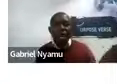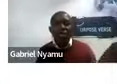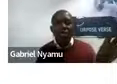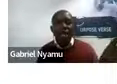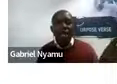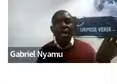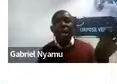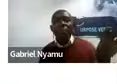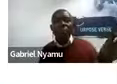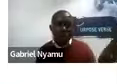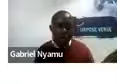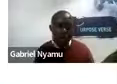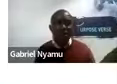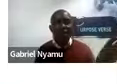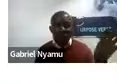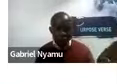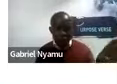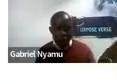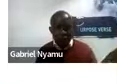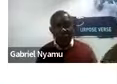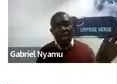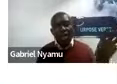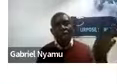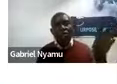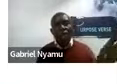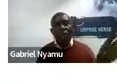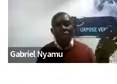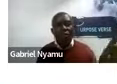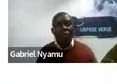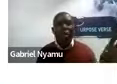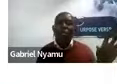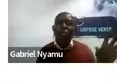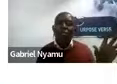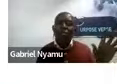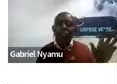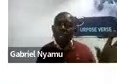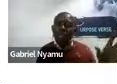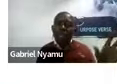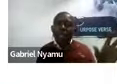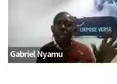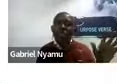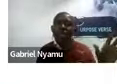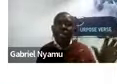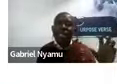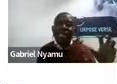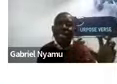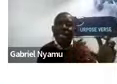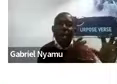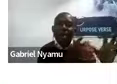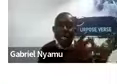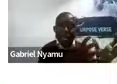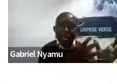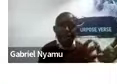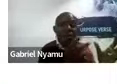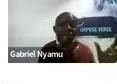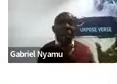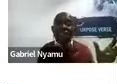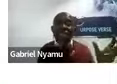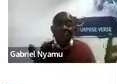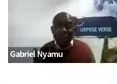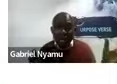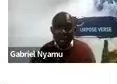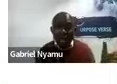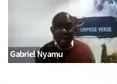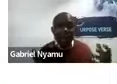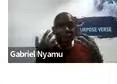if you focus on the employee, first of all, if you focus on the employee, you'll be able to pick that maybe there's a certain bias they have, because